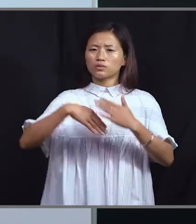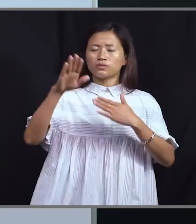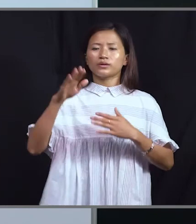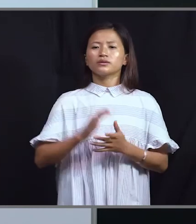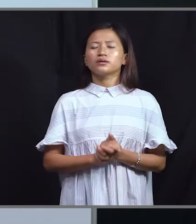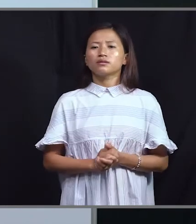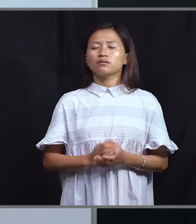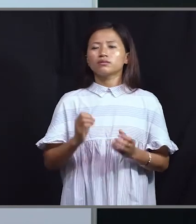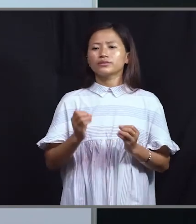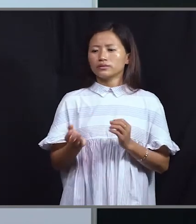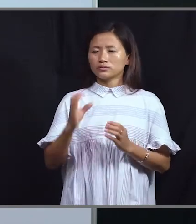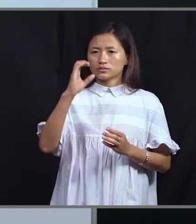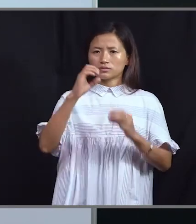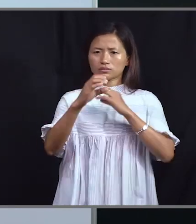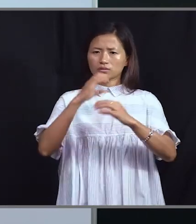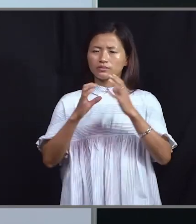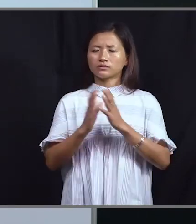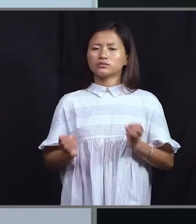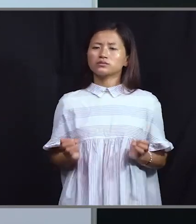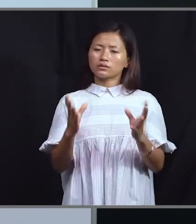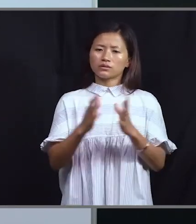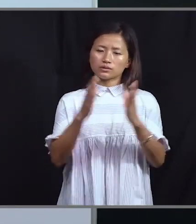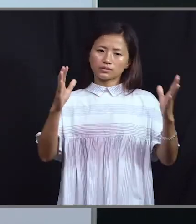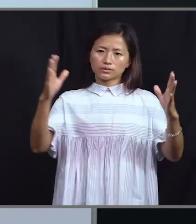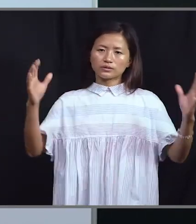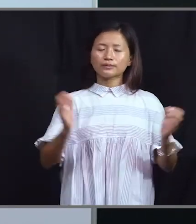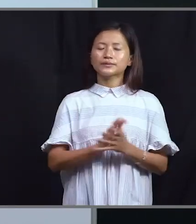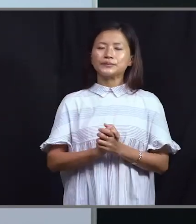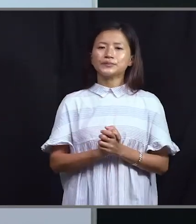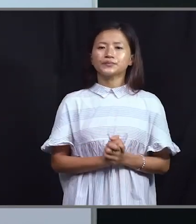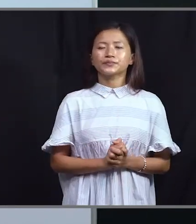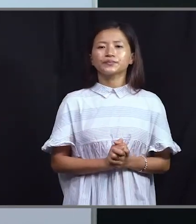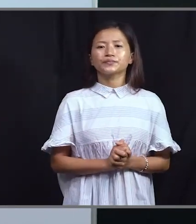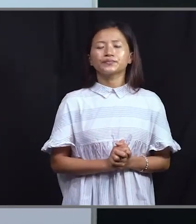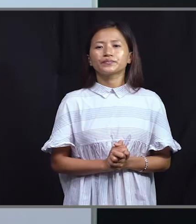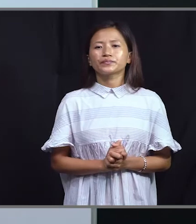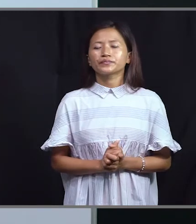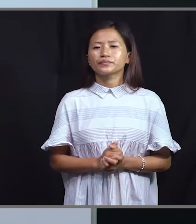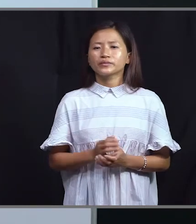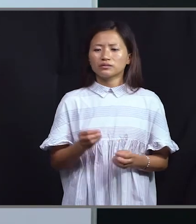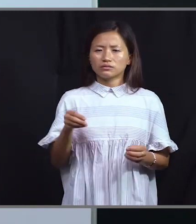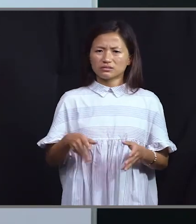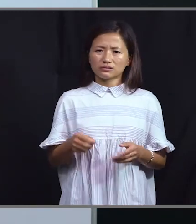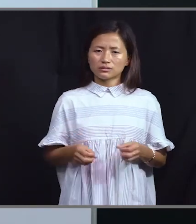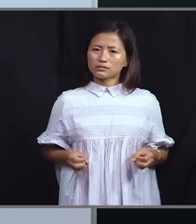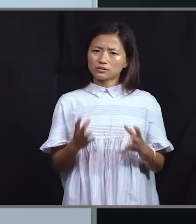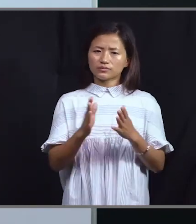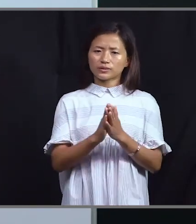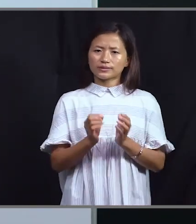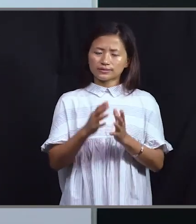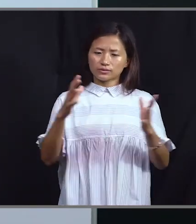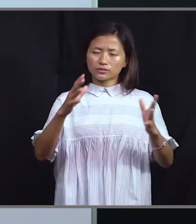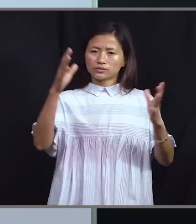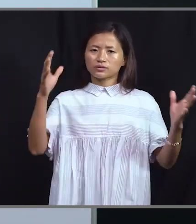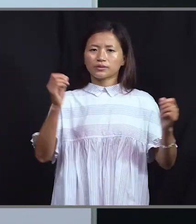organization also start growing, isn't that? Start expanding. So when it start expanding, that means what? It automatically increases number of